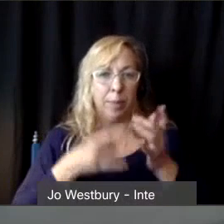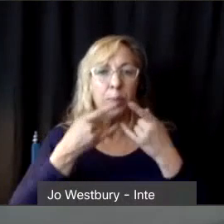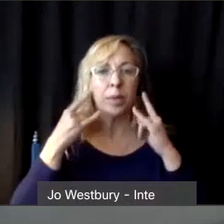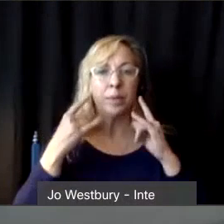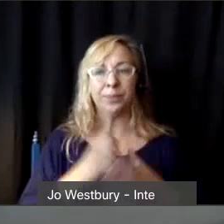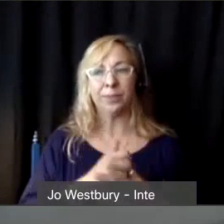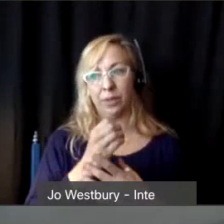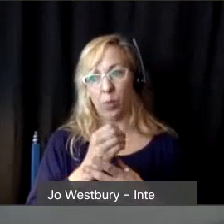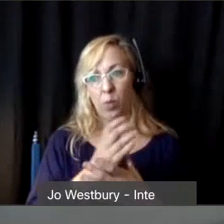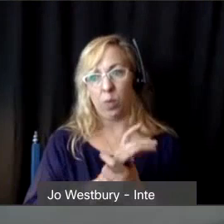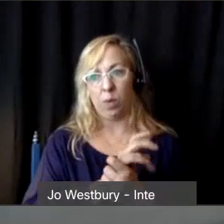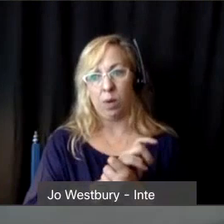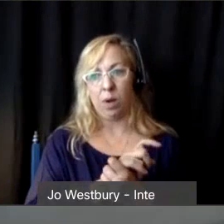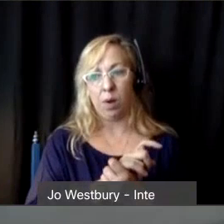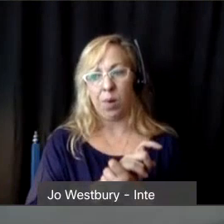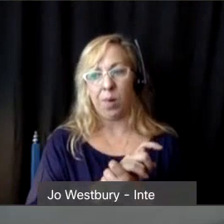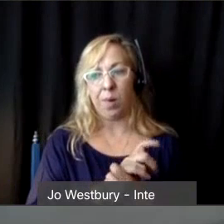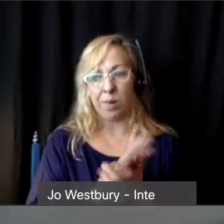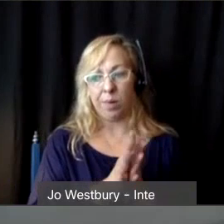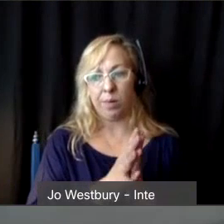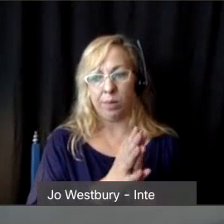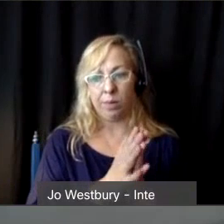So as a follow-up, which I think is